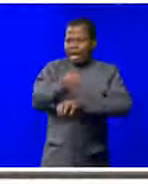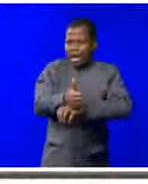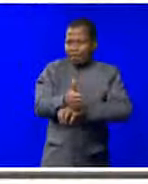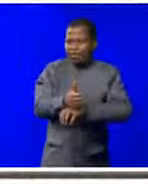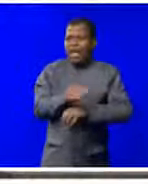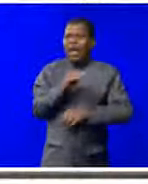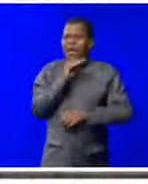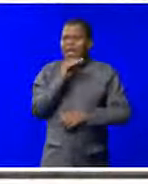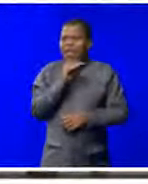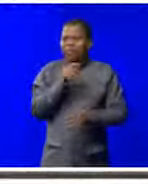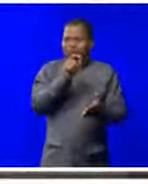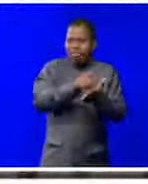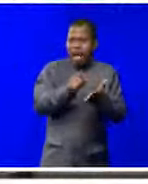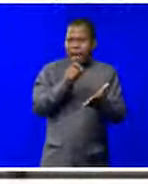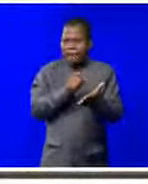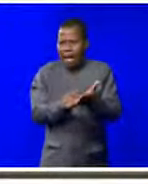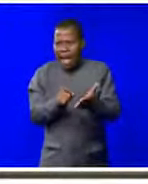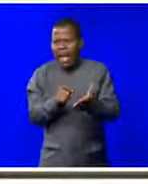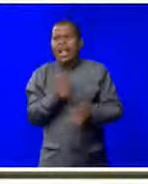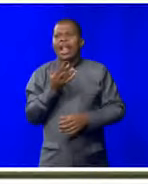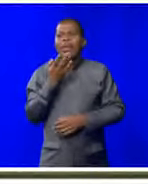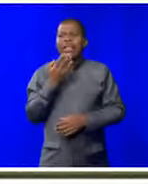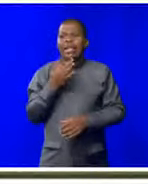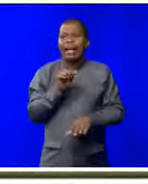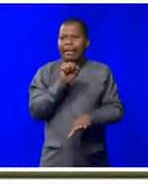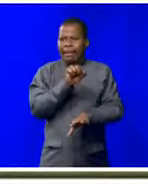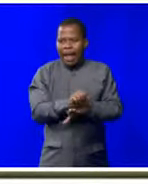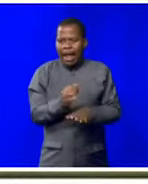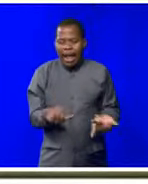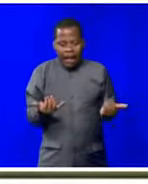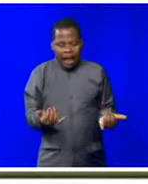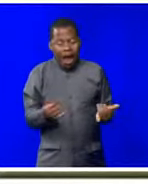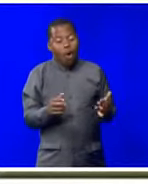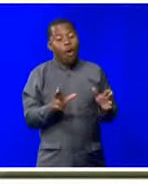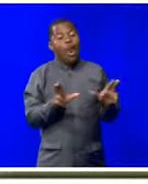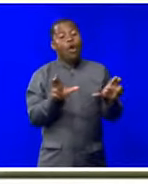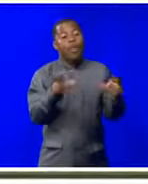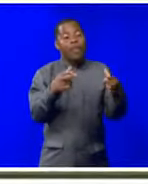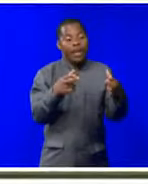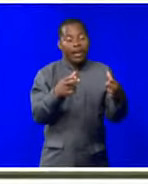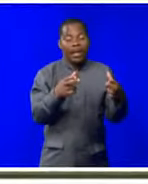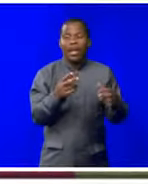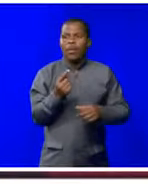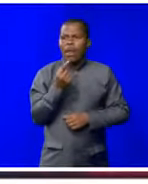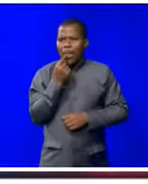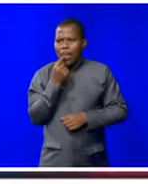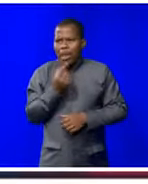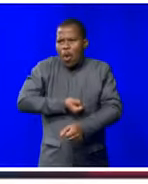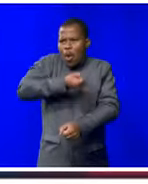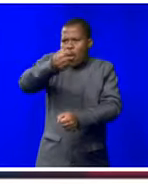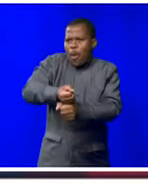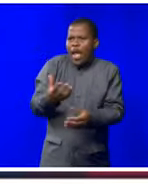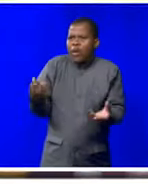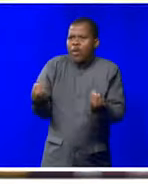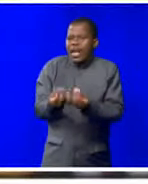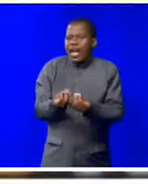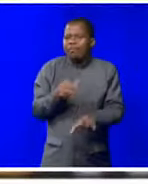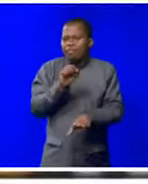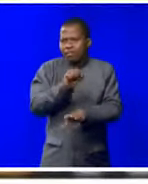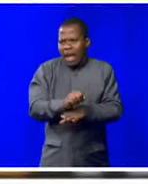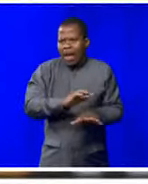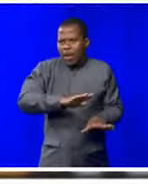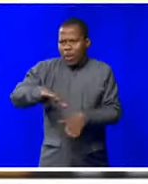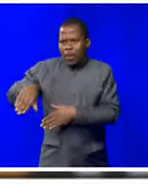ulekisha kuphi. And then we're working hand in hand with ERC, the referees committee. And in our international news, the